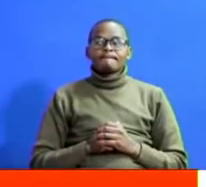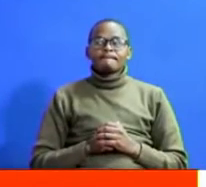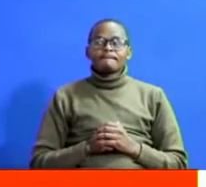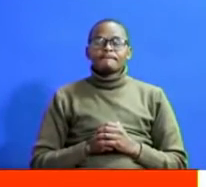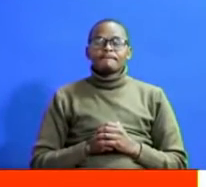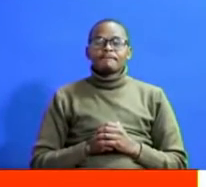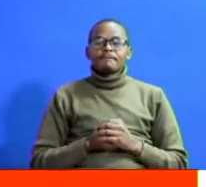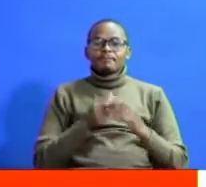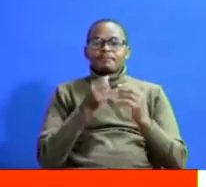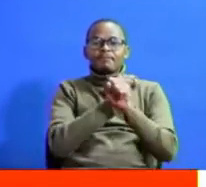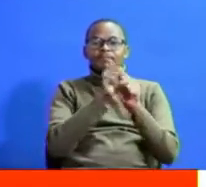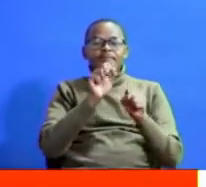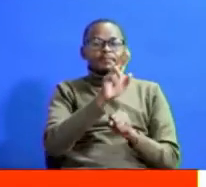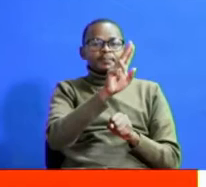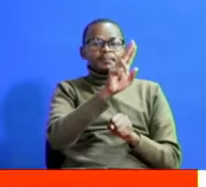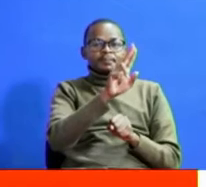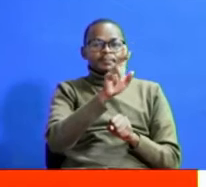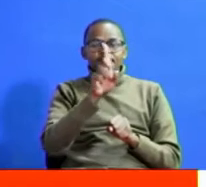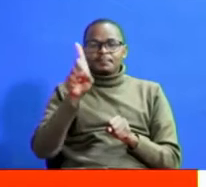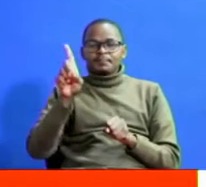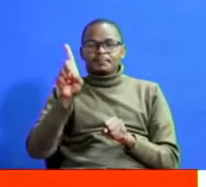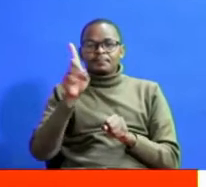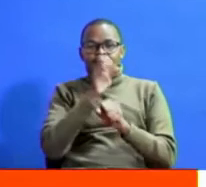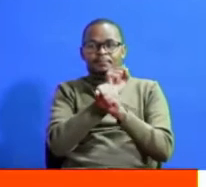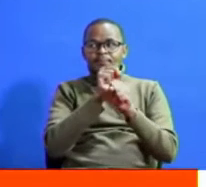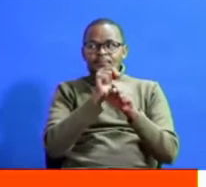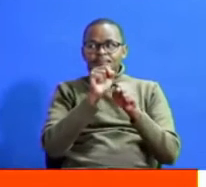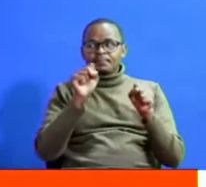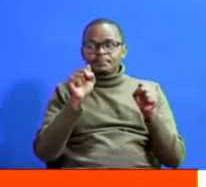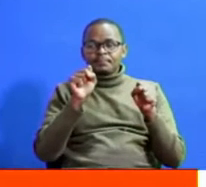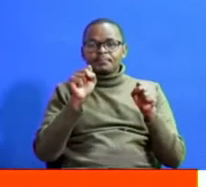And now President Uhuru Kenyatta and his host President